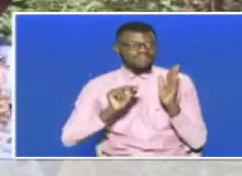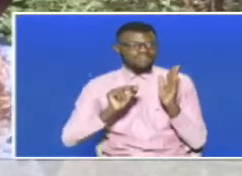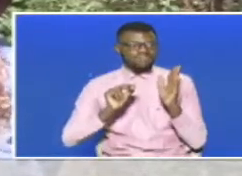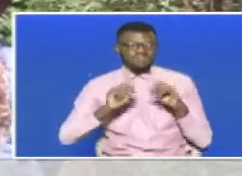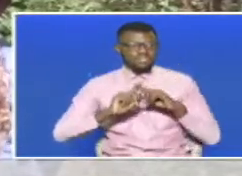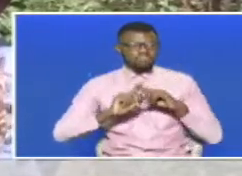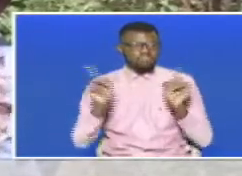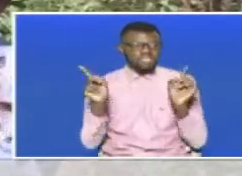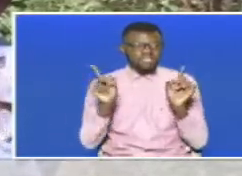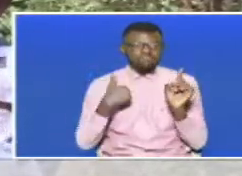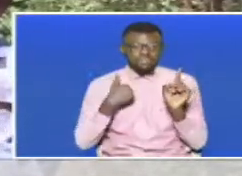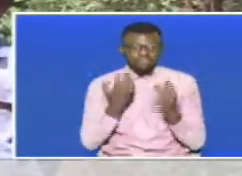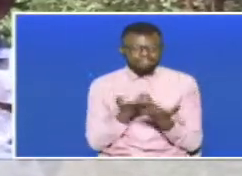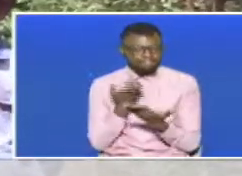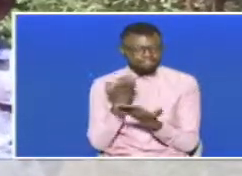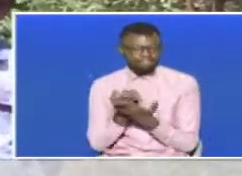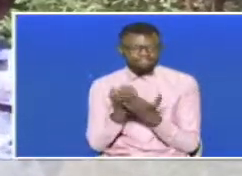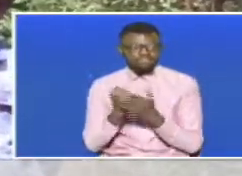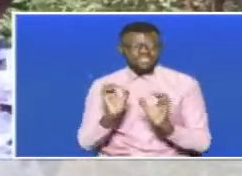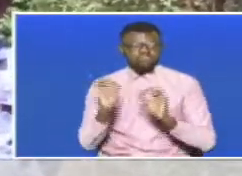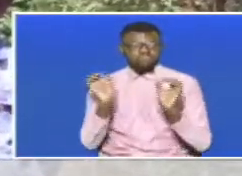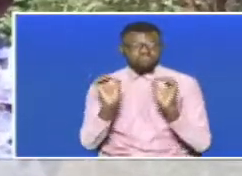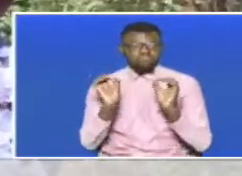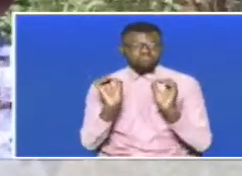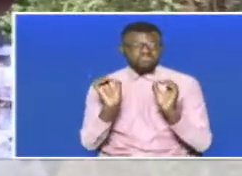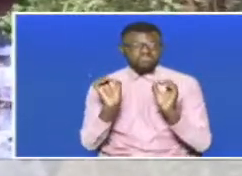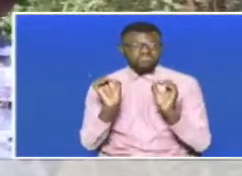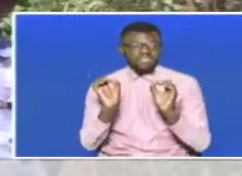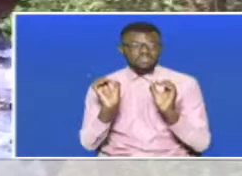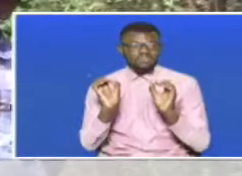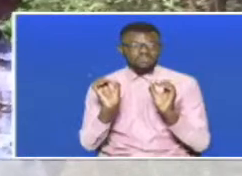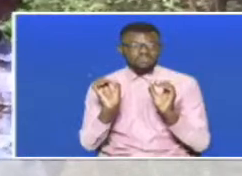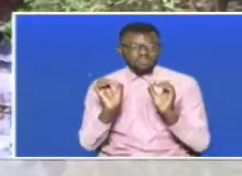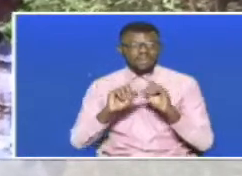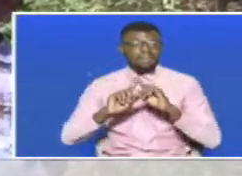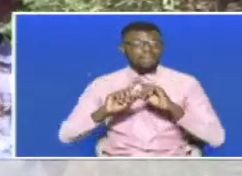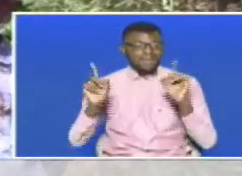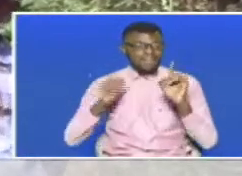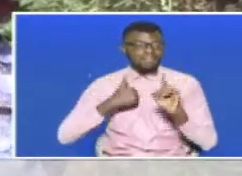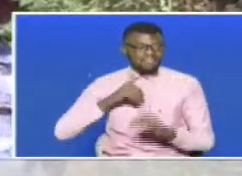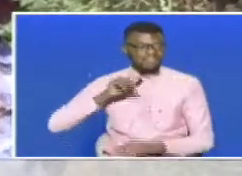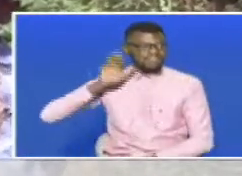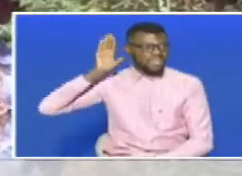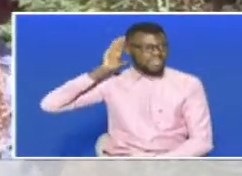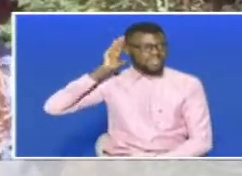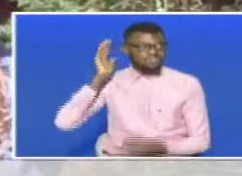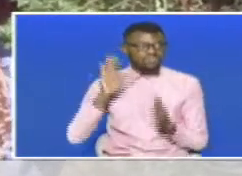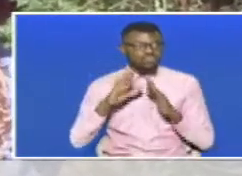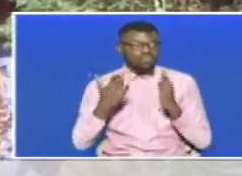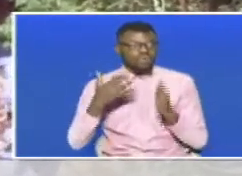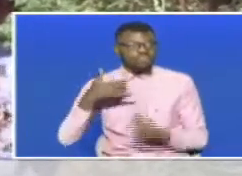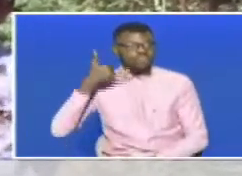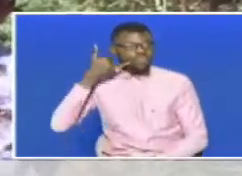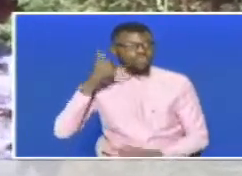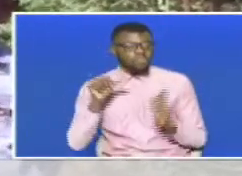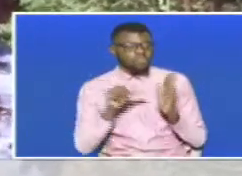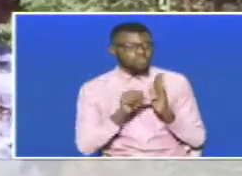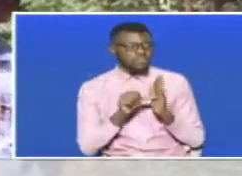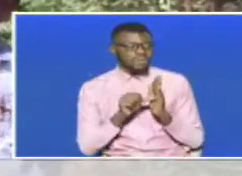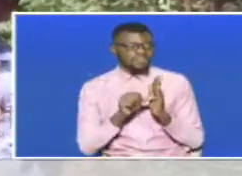I don't have the evidence. So what I'm getting is it was about a phone